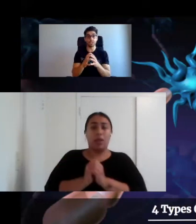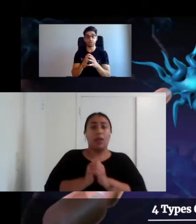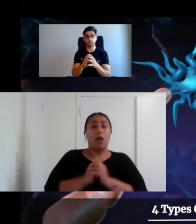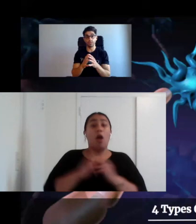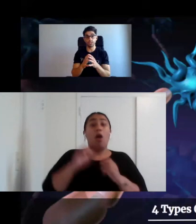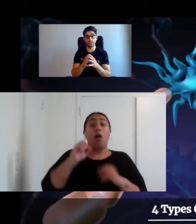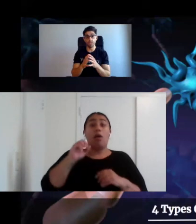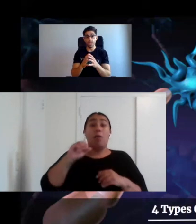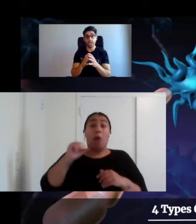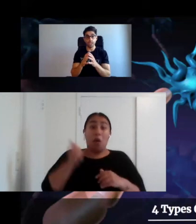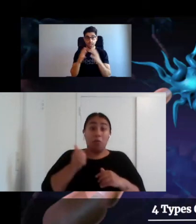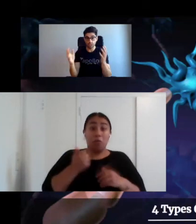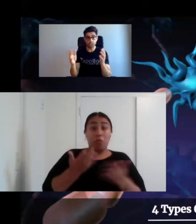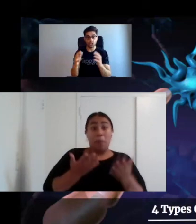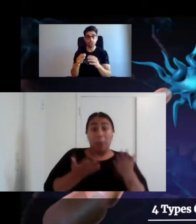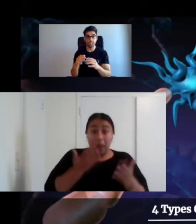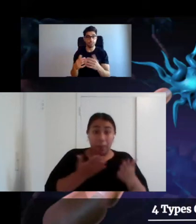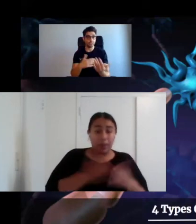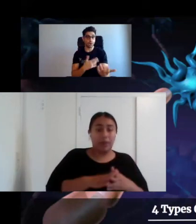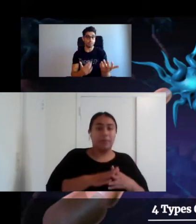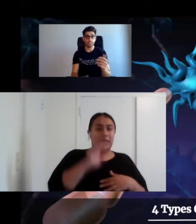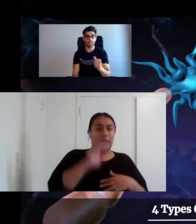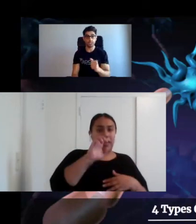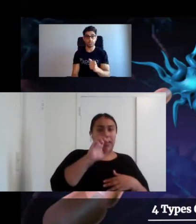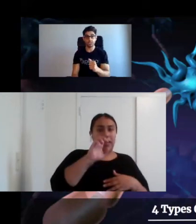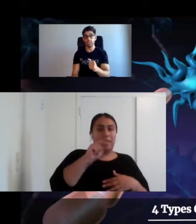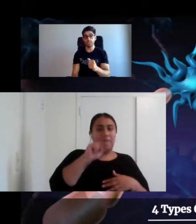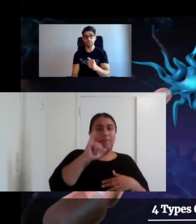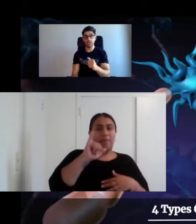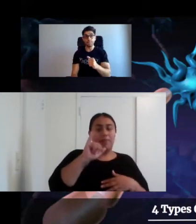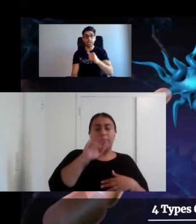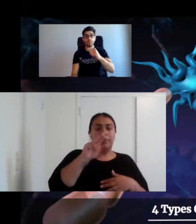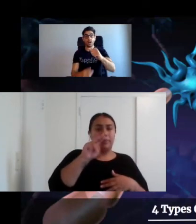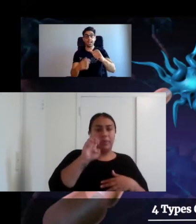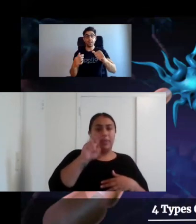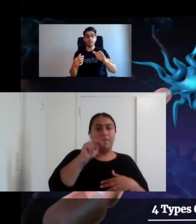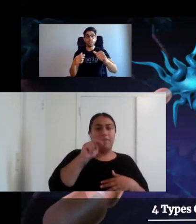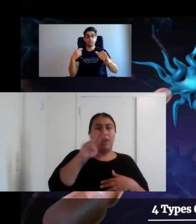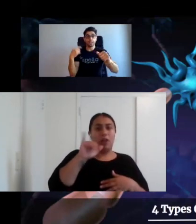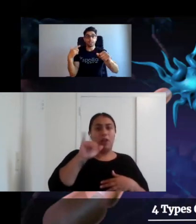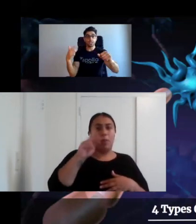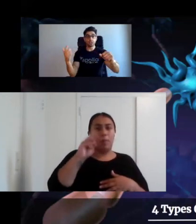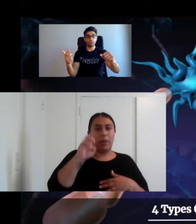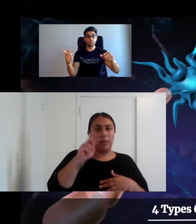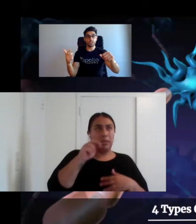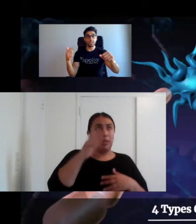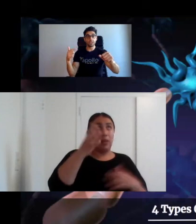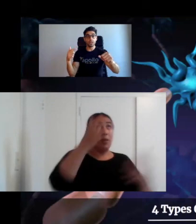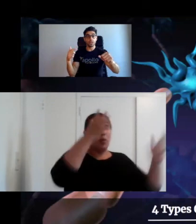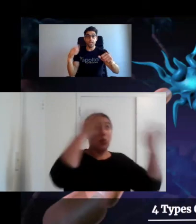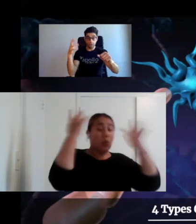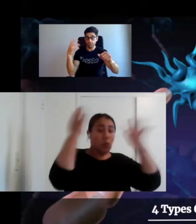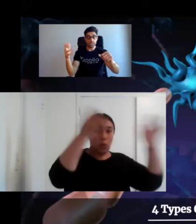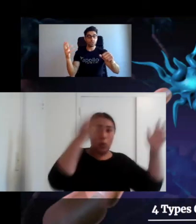area of the central nervous system. And again, I'm just going to choose an example as my arm because it's the closest and easiest. If I have something in the central nervous system that